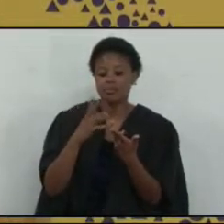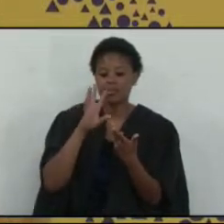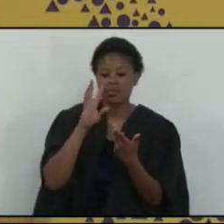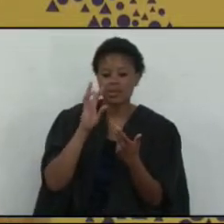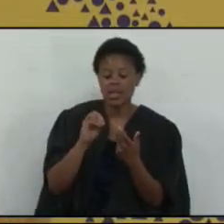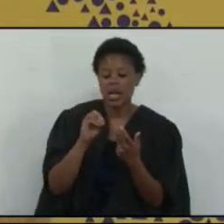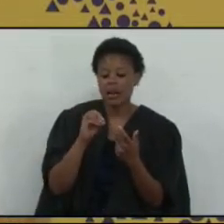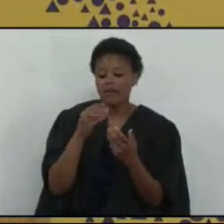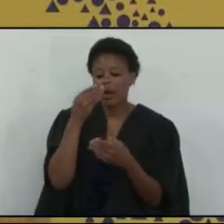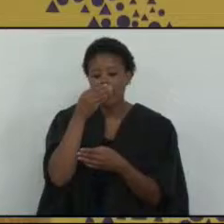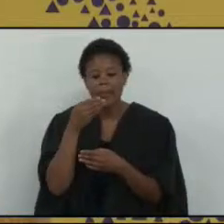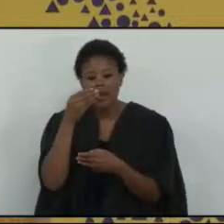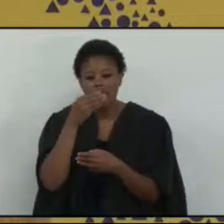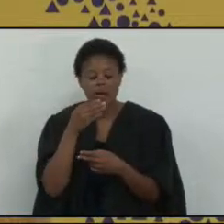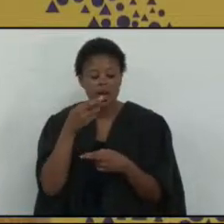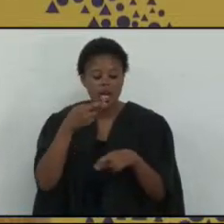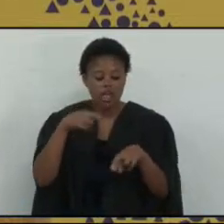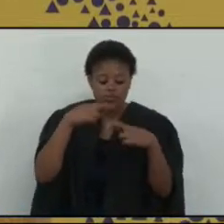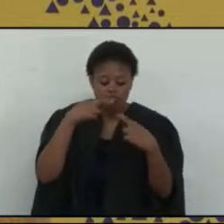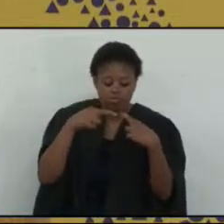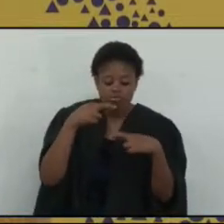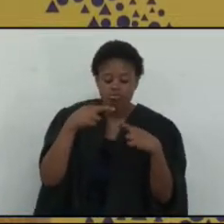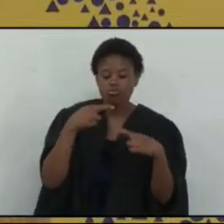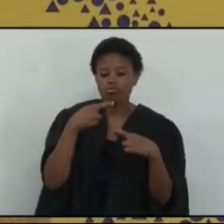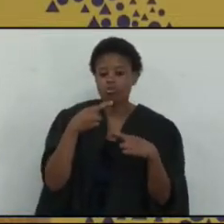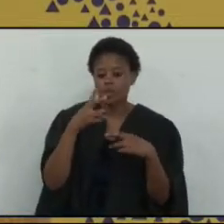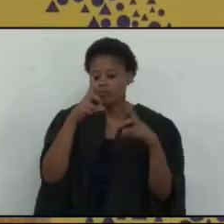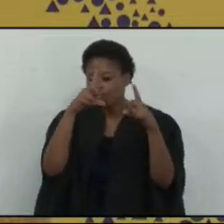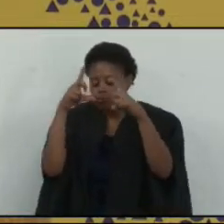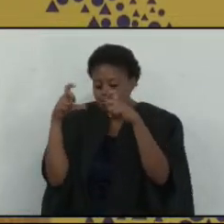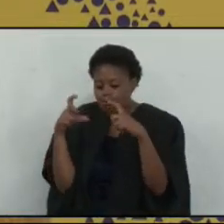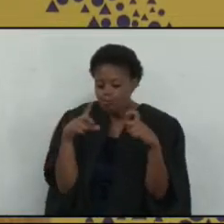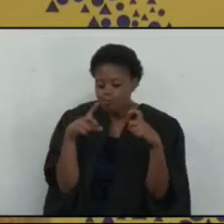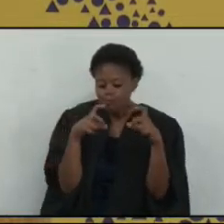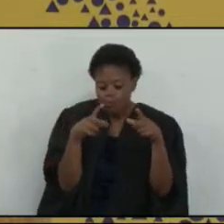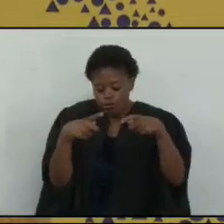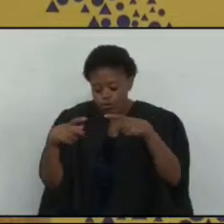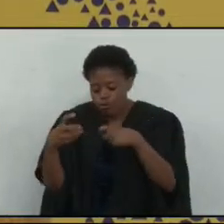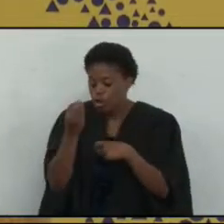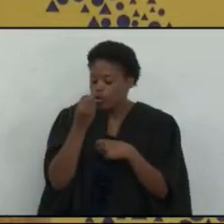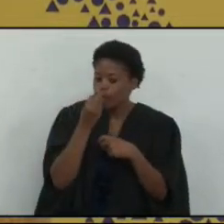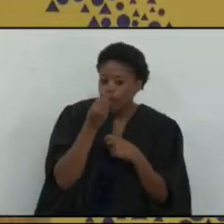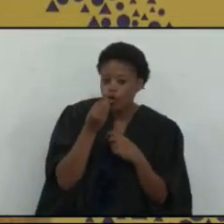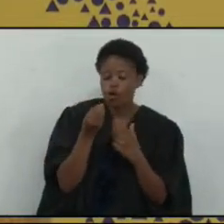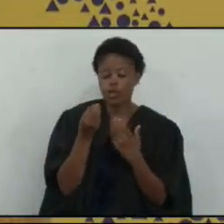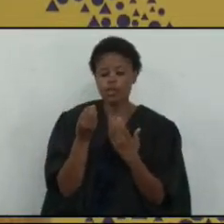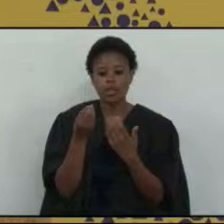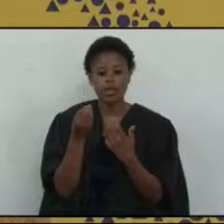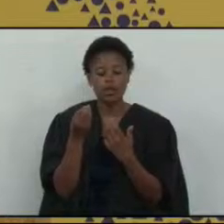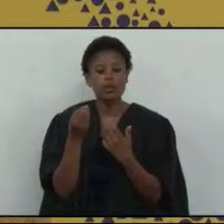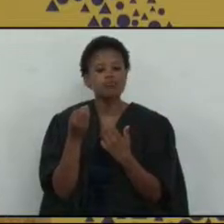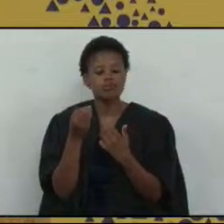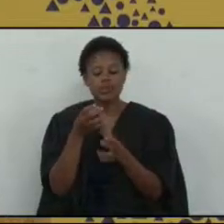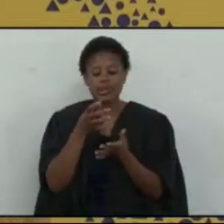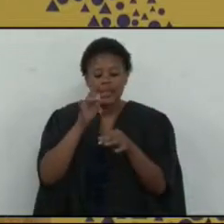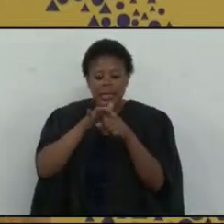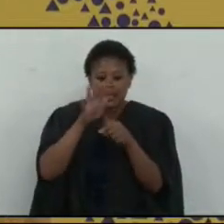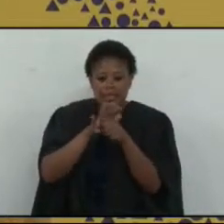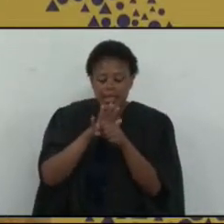leisurely breakfasts and dinners at the seaside, taking photos of our food and drinks and loading them on our Instagram